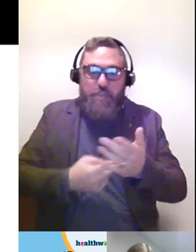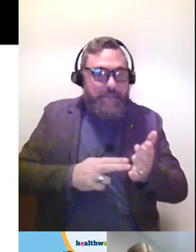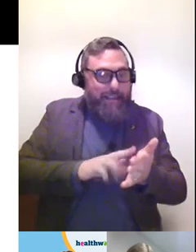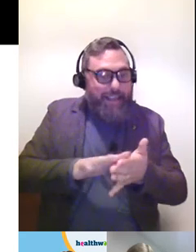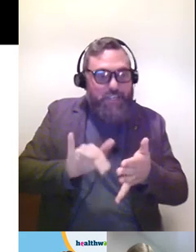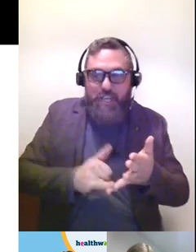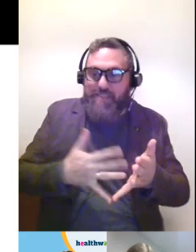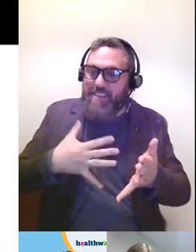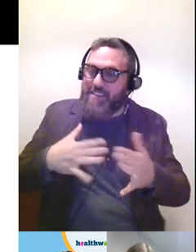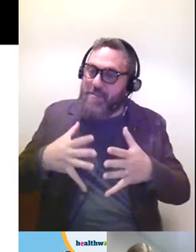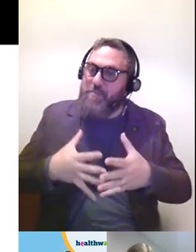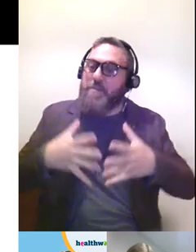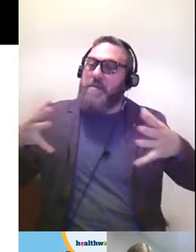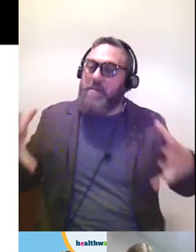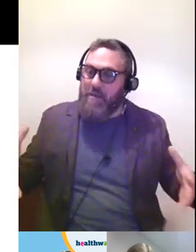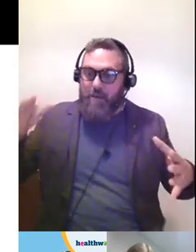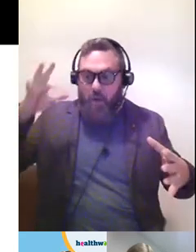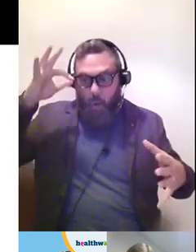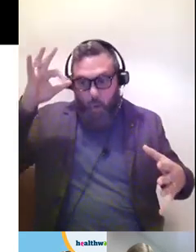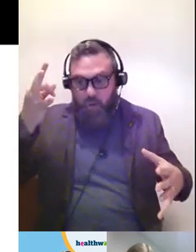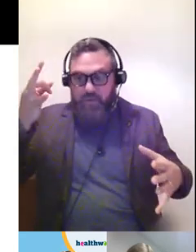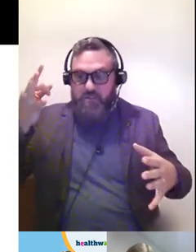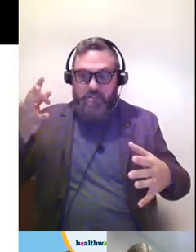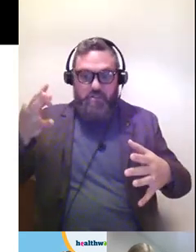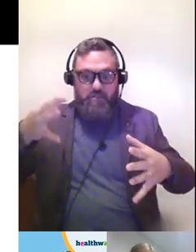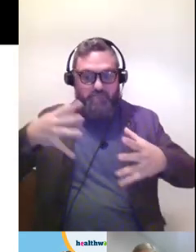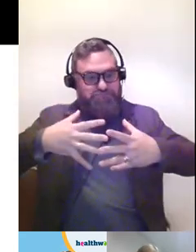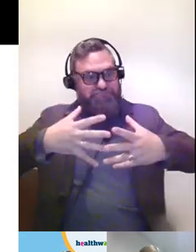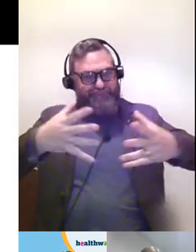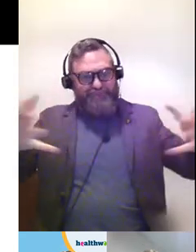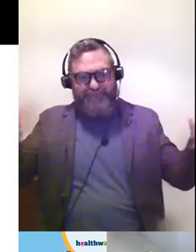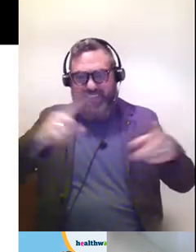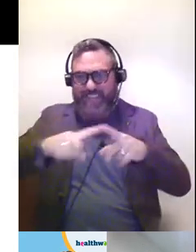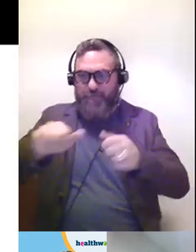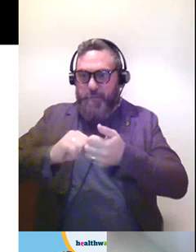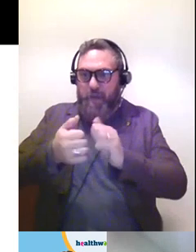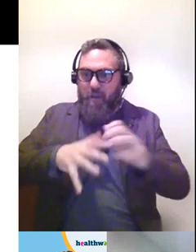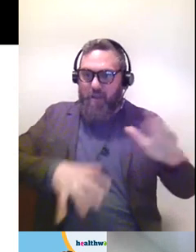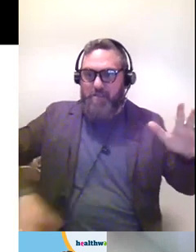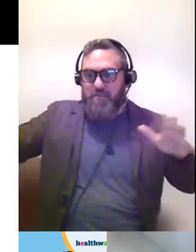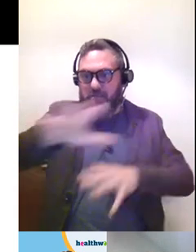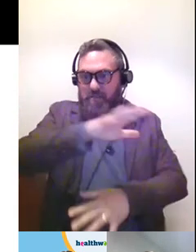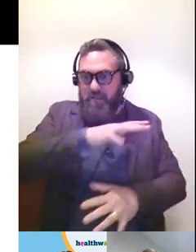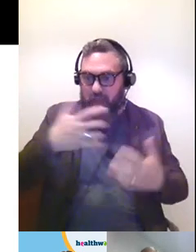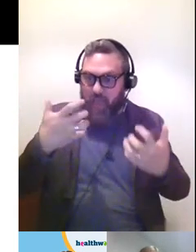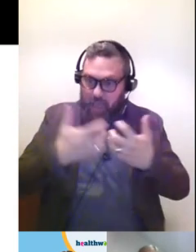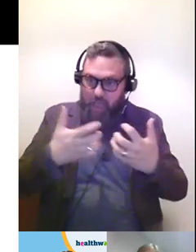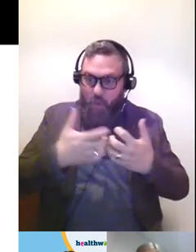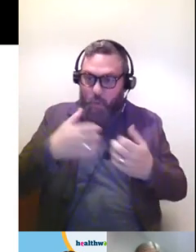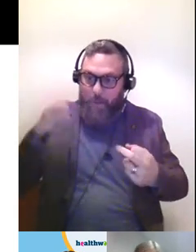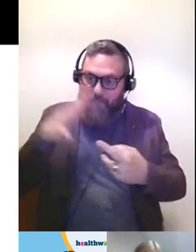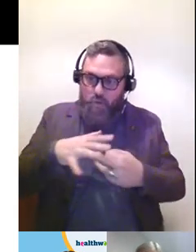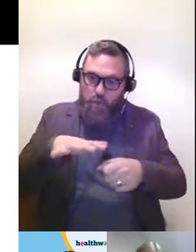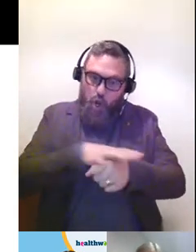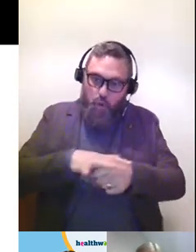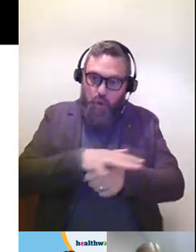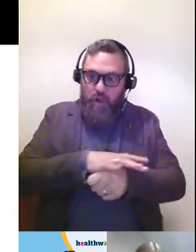together local authority, VCSE organisations and other local partners. And how important does he see local